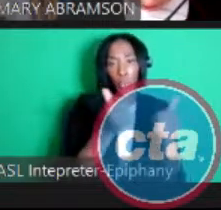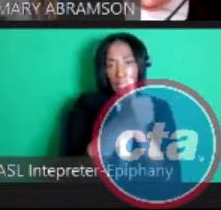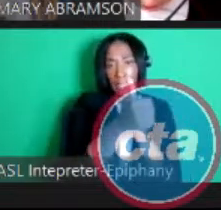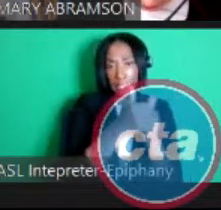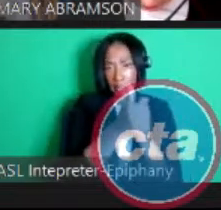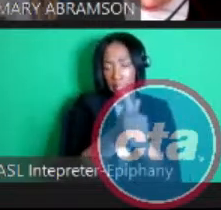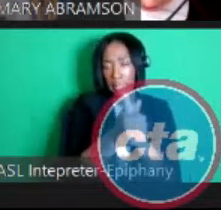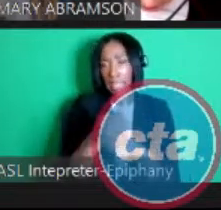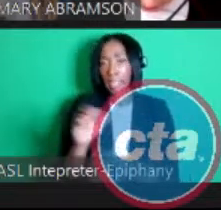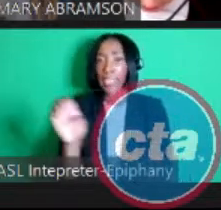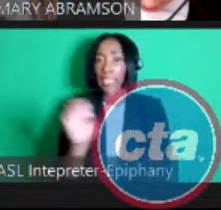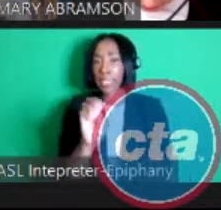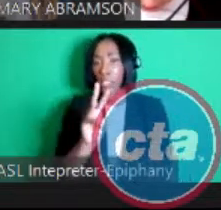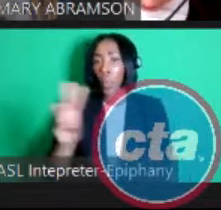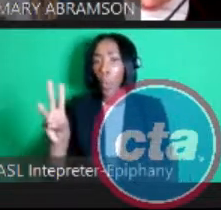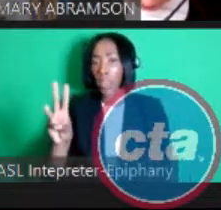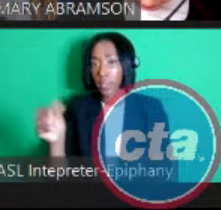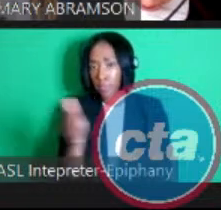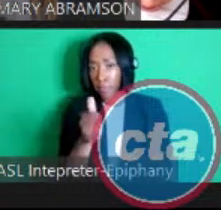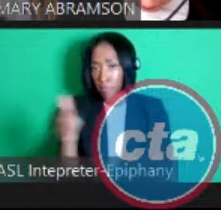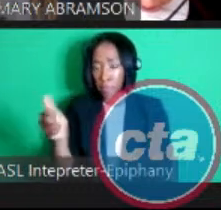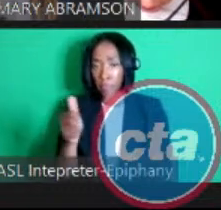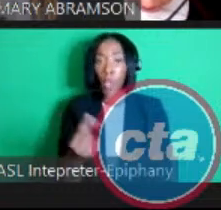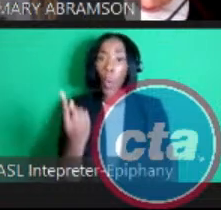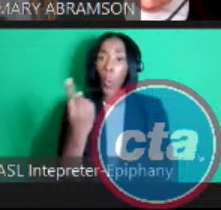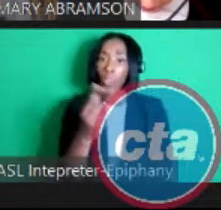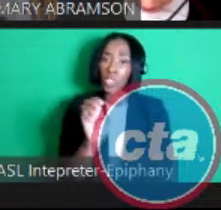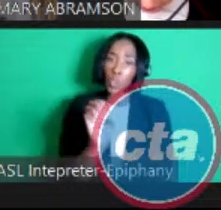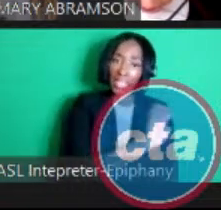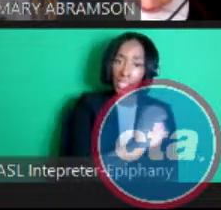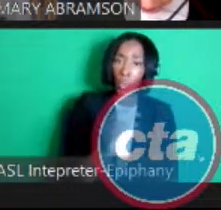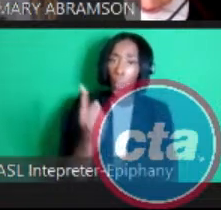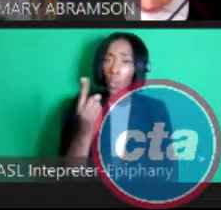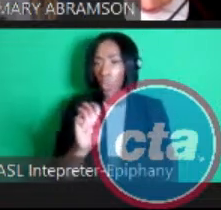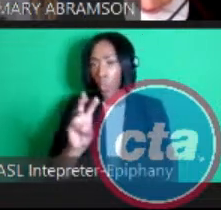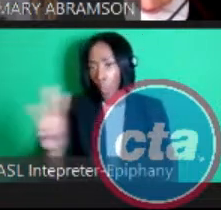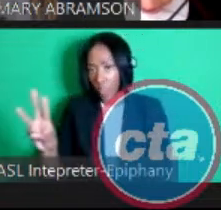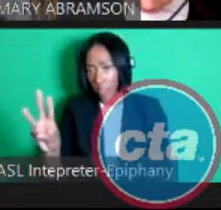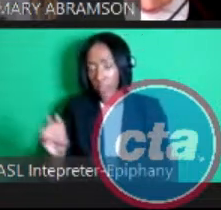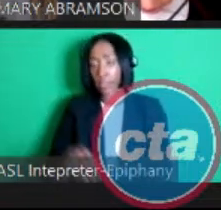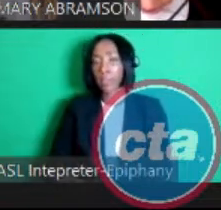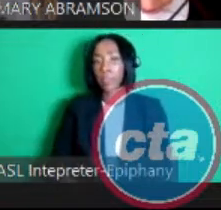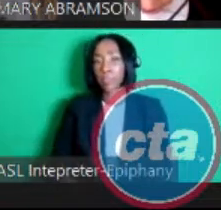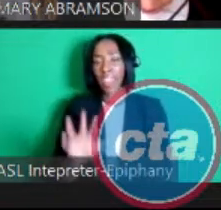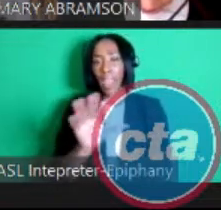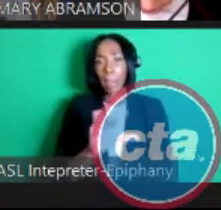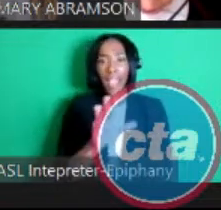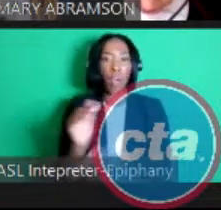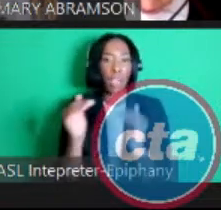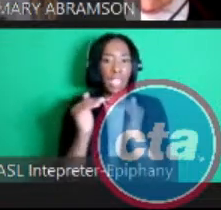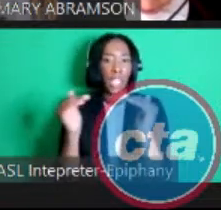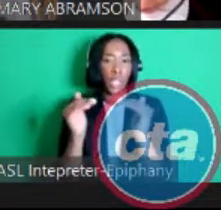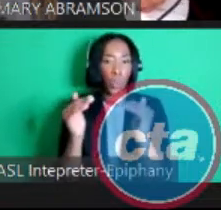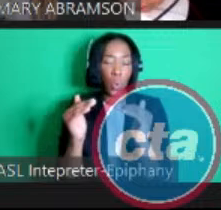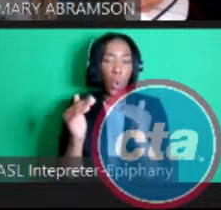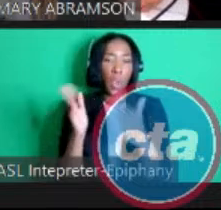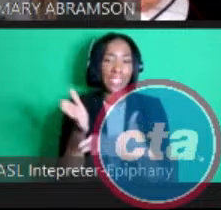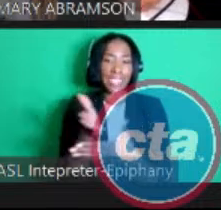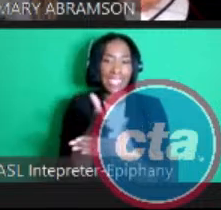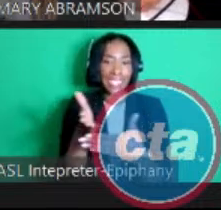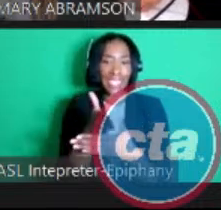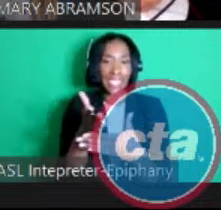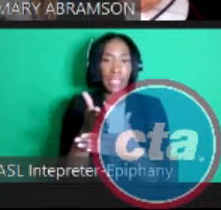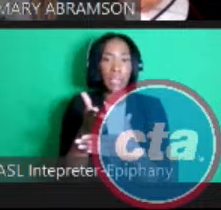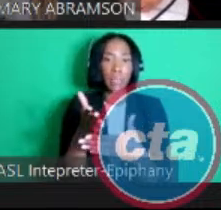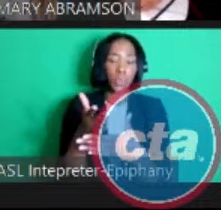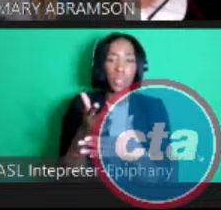and west ends. So there's one to the east, one to the west, about equidistant between the entrance to the